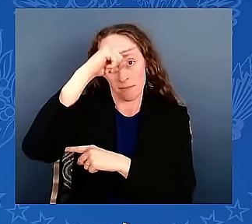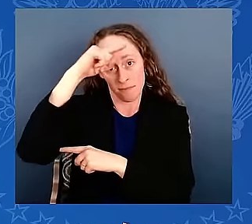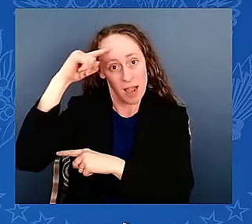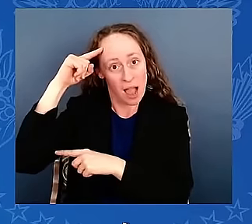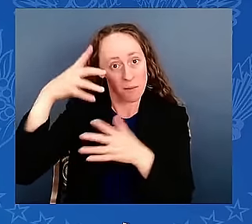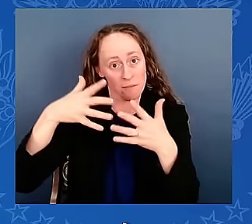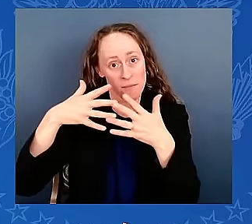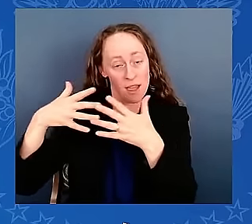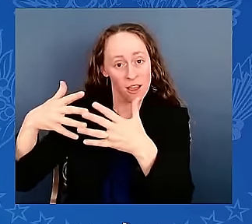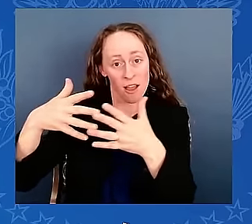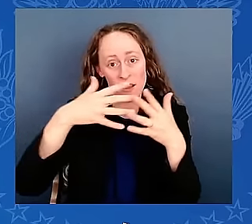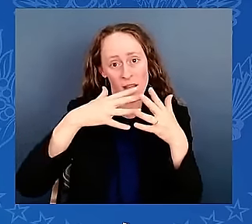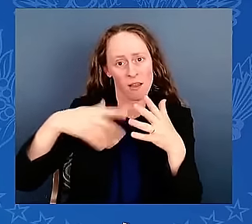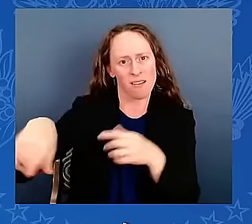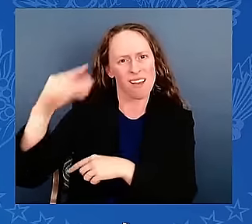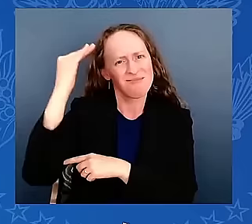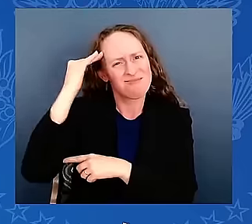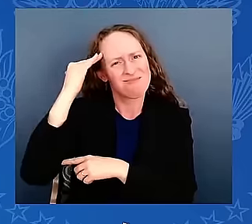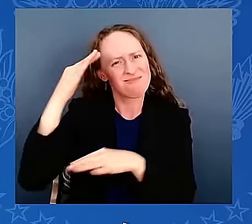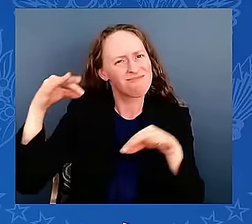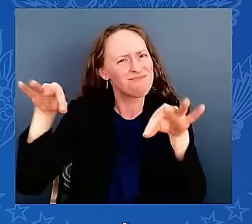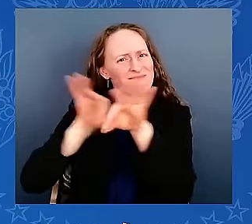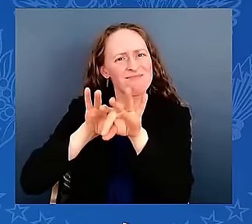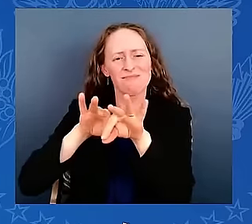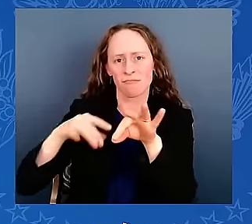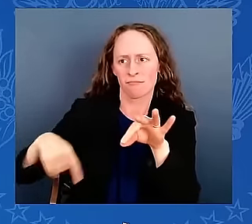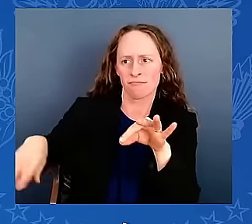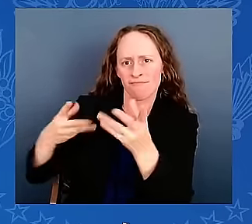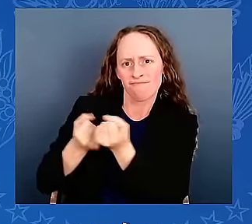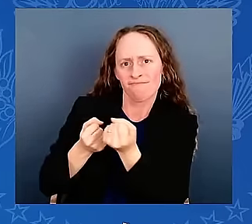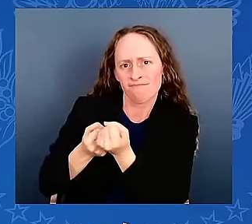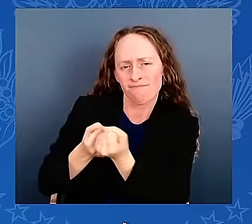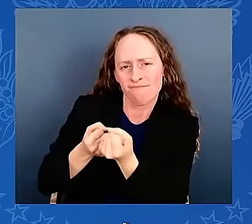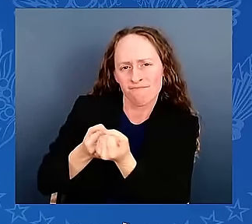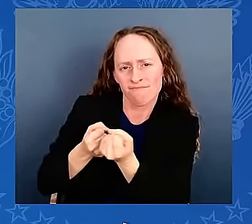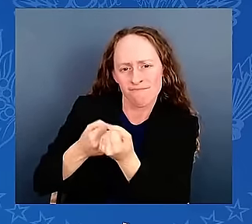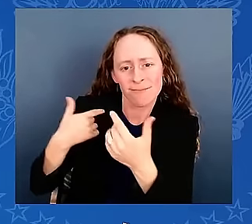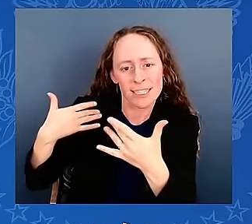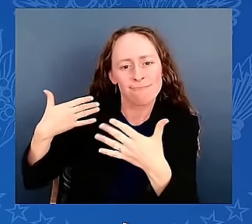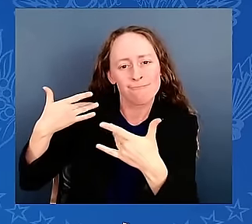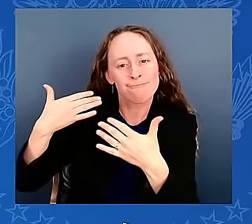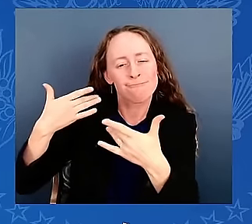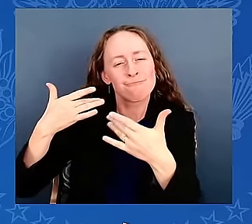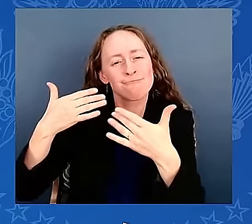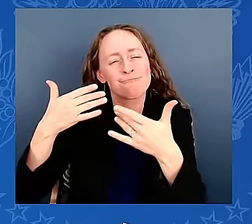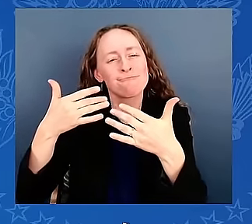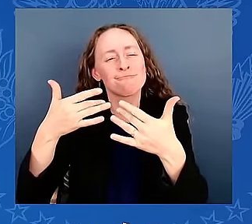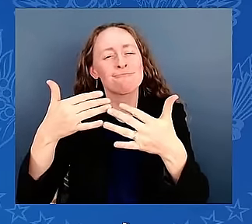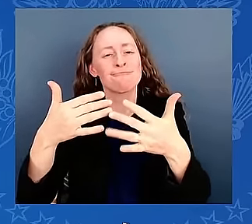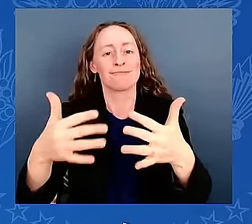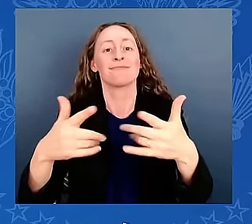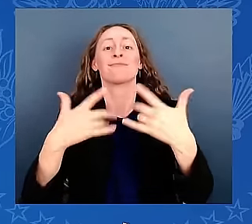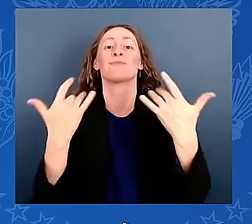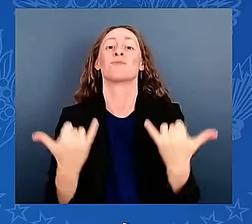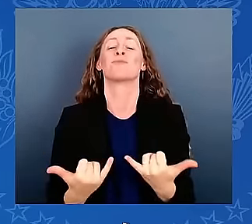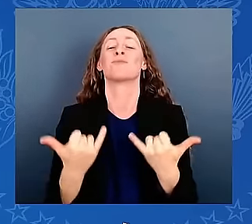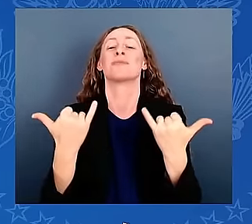forward. To our friends at the National Bar Association,